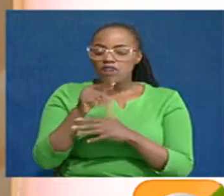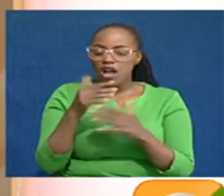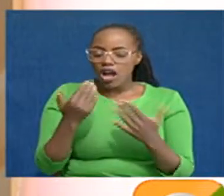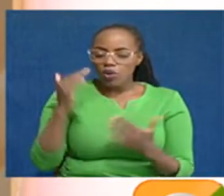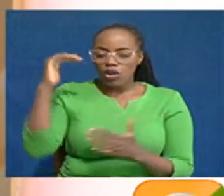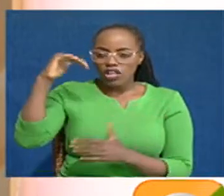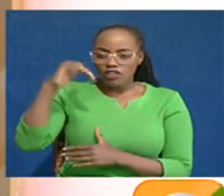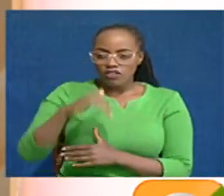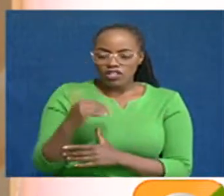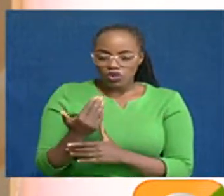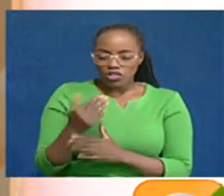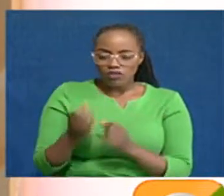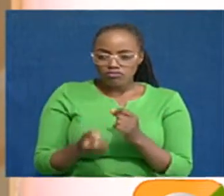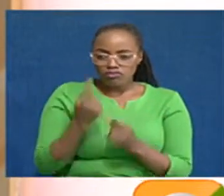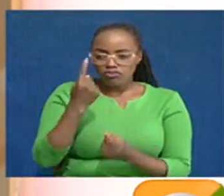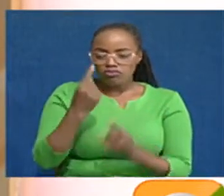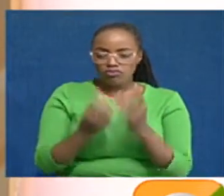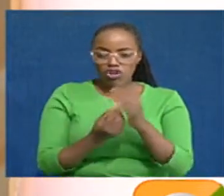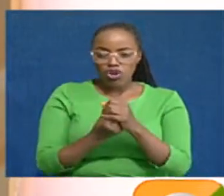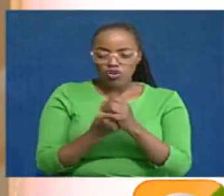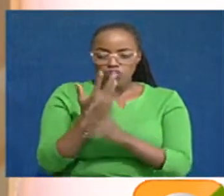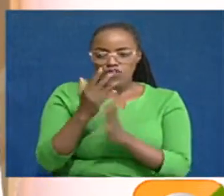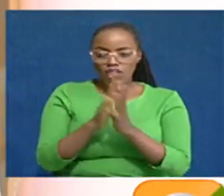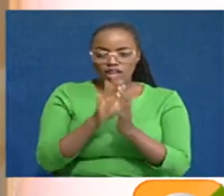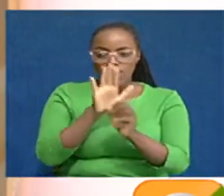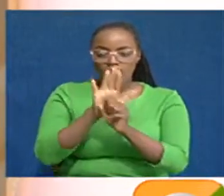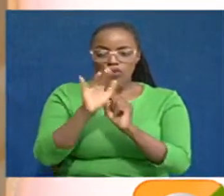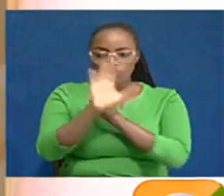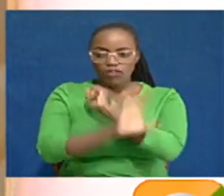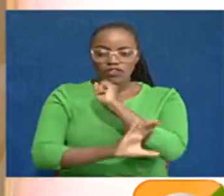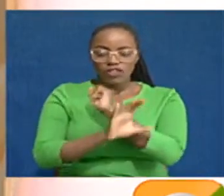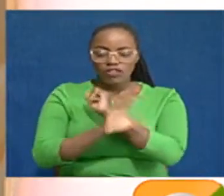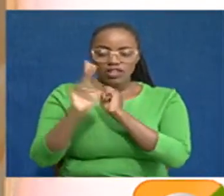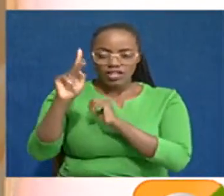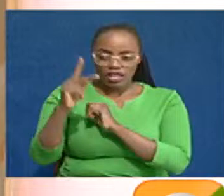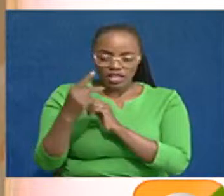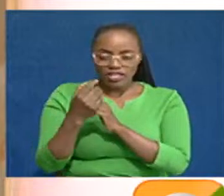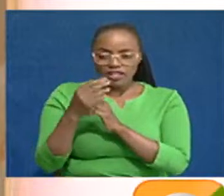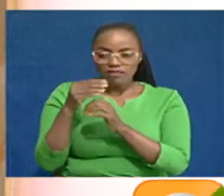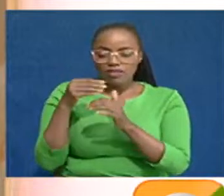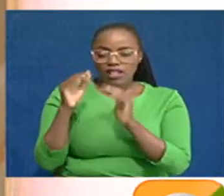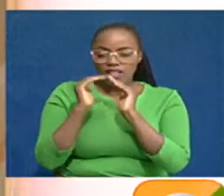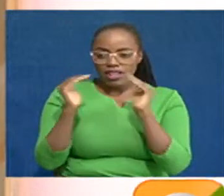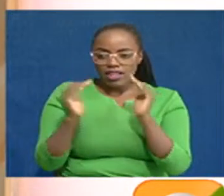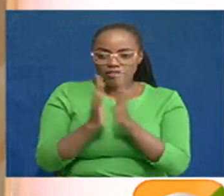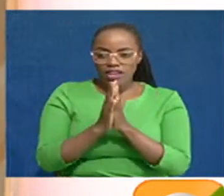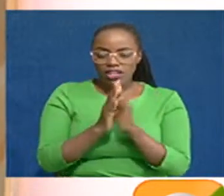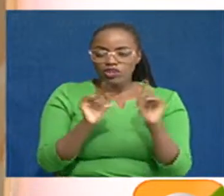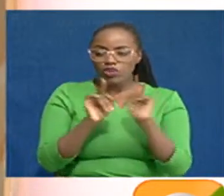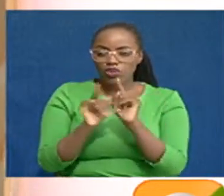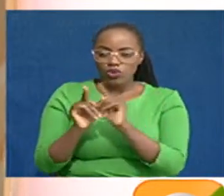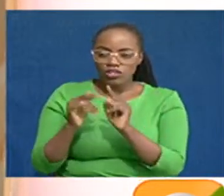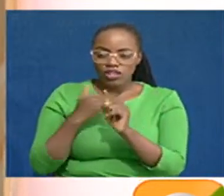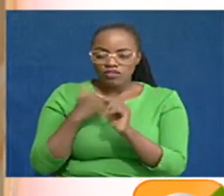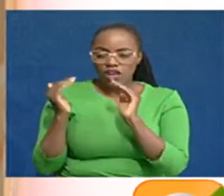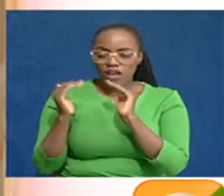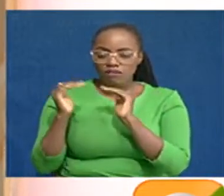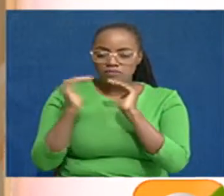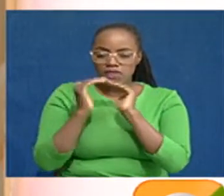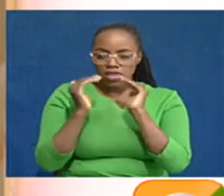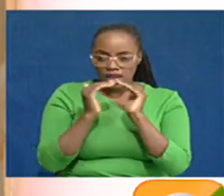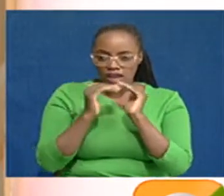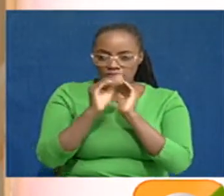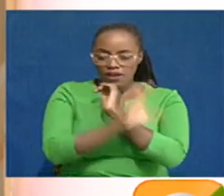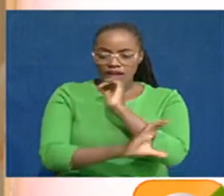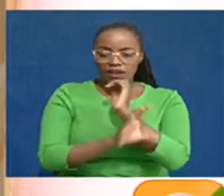inflation surface with growth. And most countries in Kenya's income level, but also best peer countries,